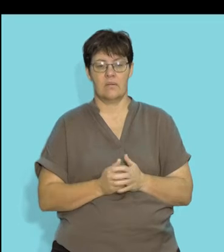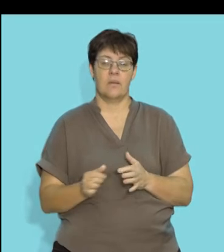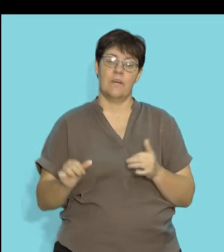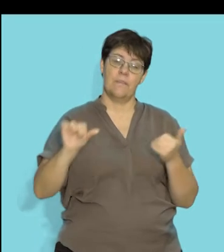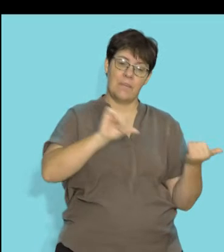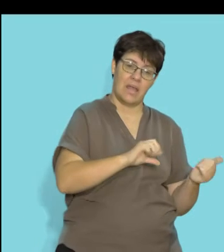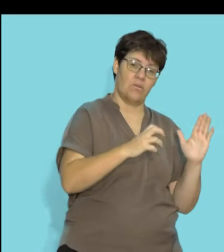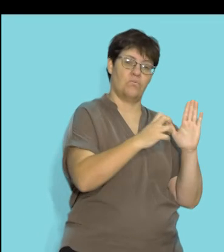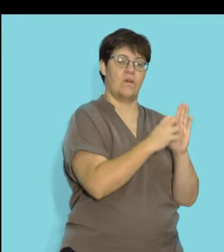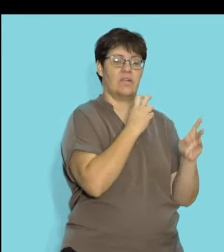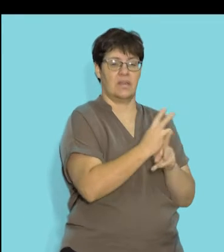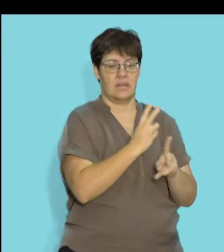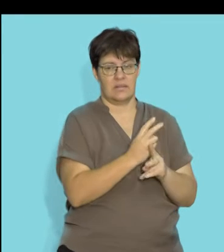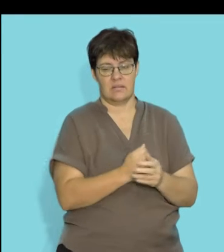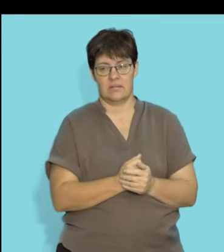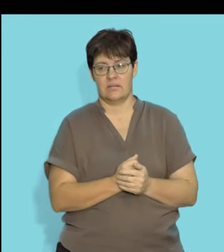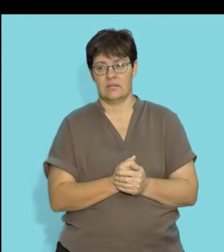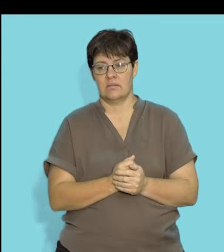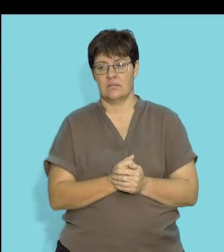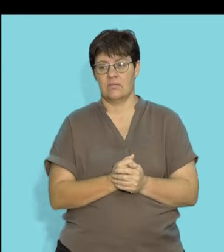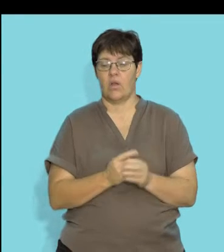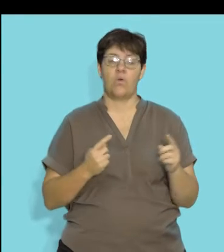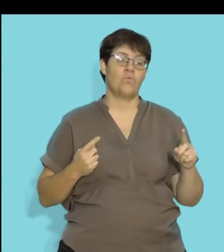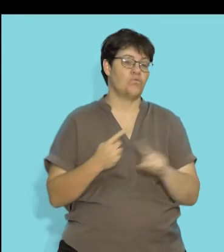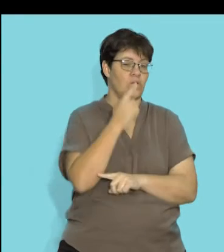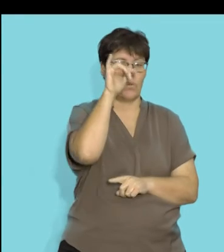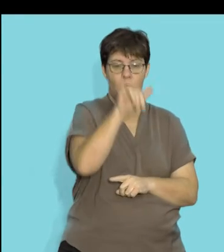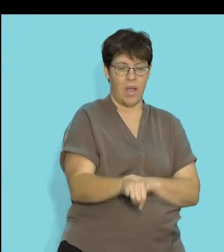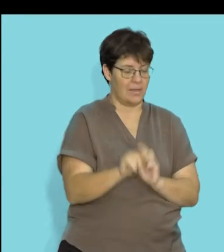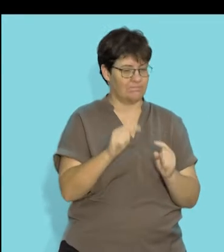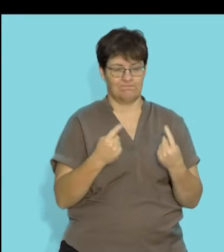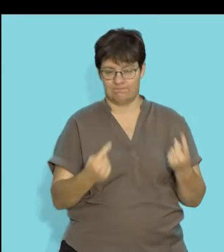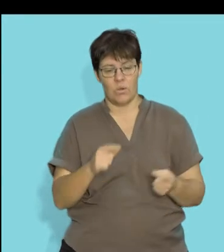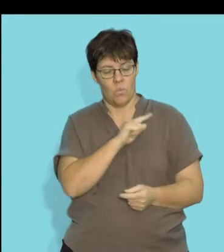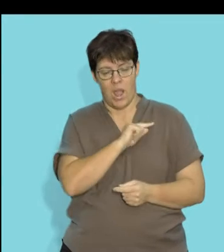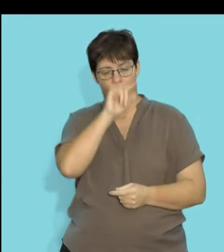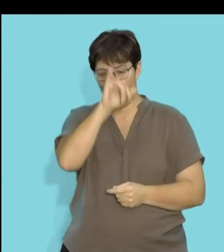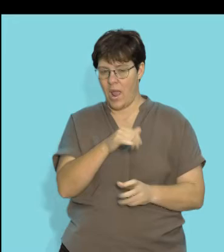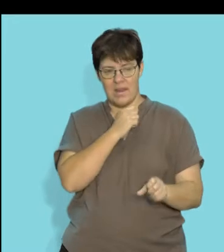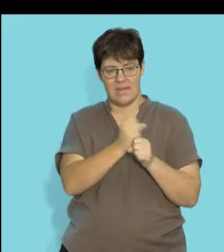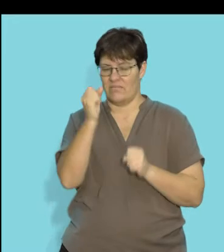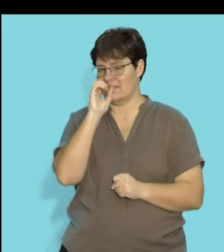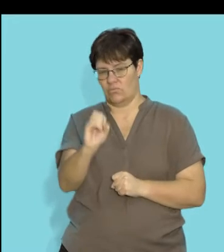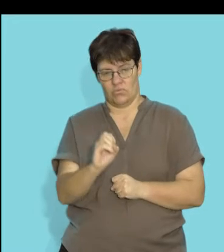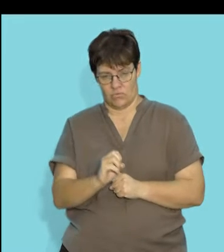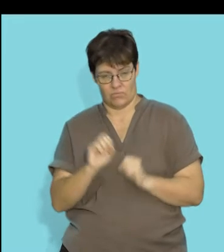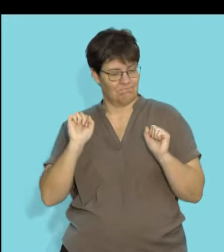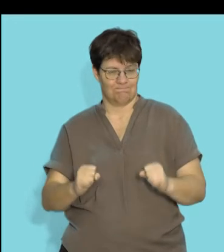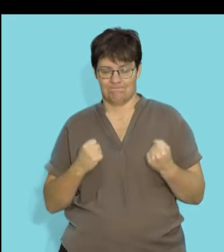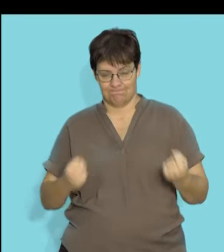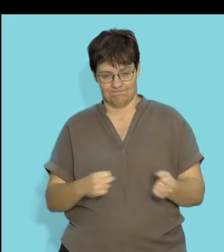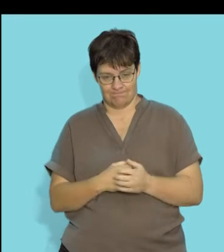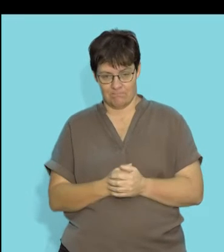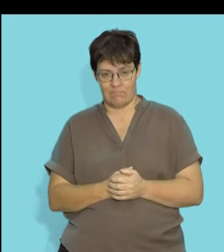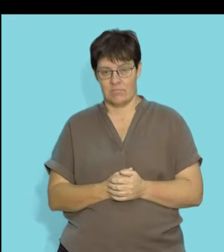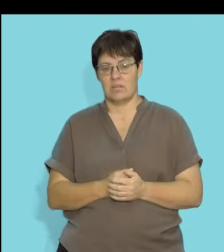asymptote. Going back to my graph again, it cannot cross the y-axis, which is the vertical